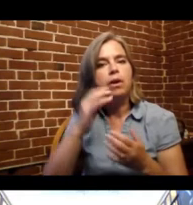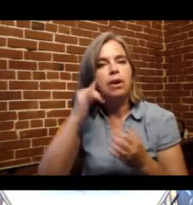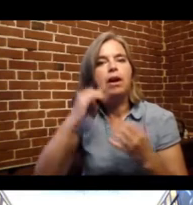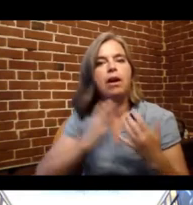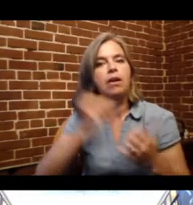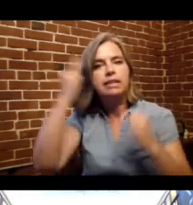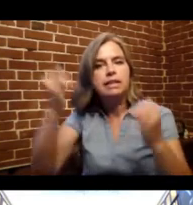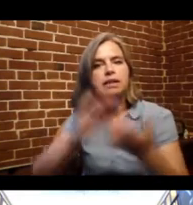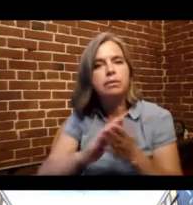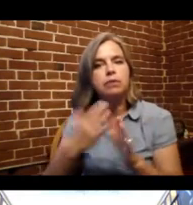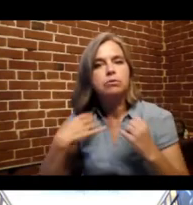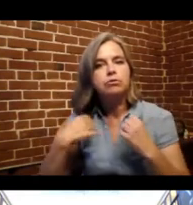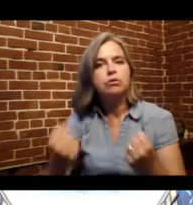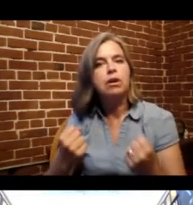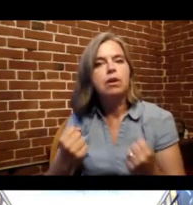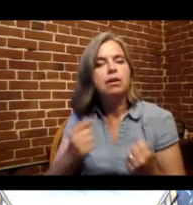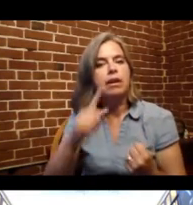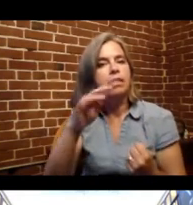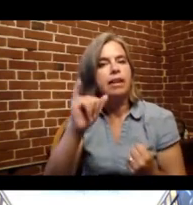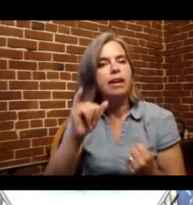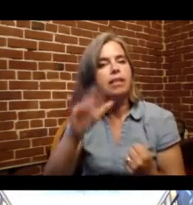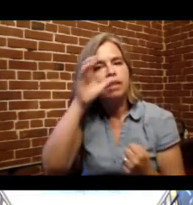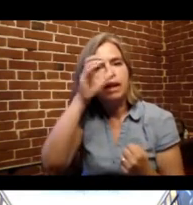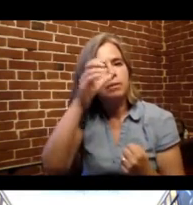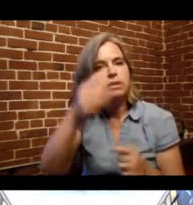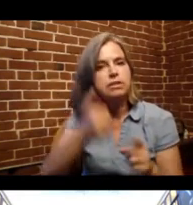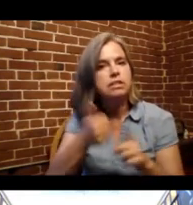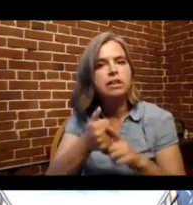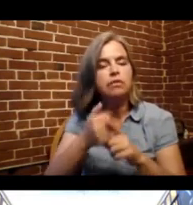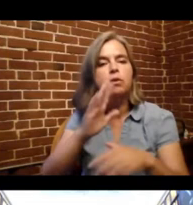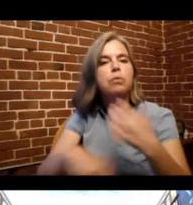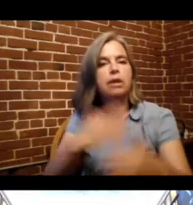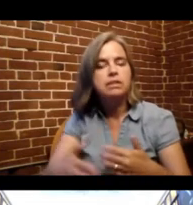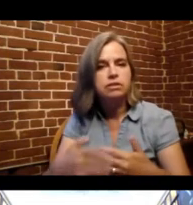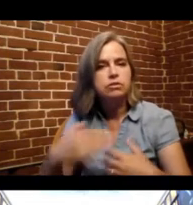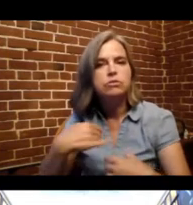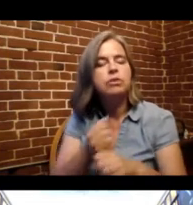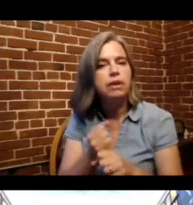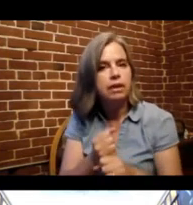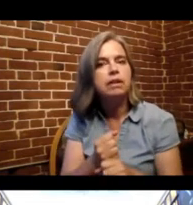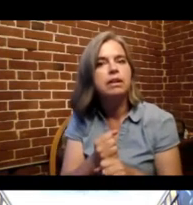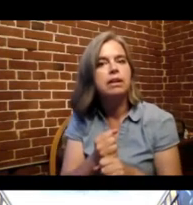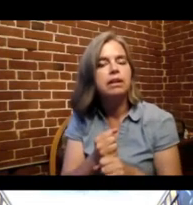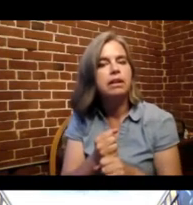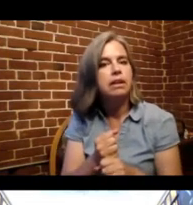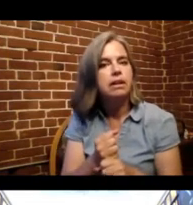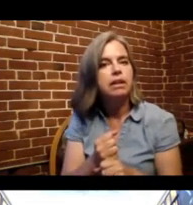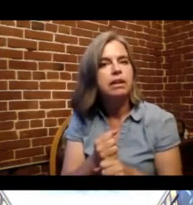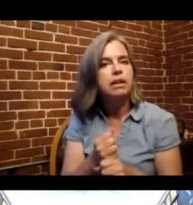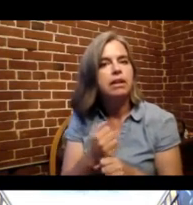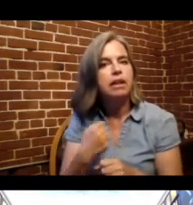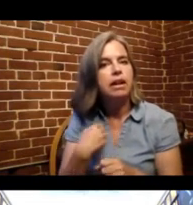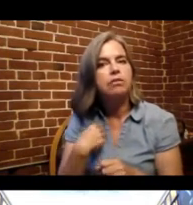Yeah, and the animation is really a process of creating it because it involves thousands of